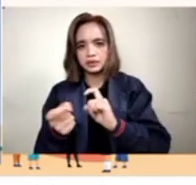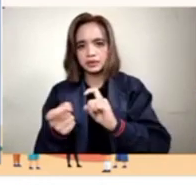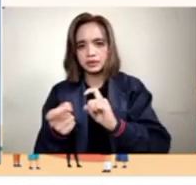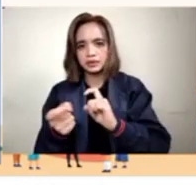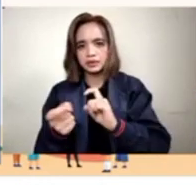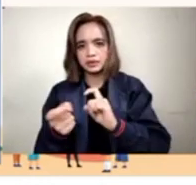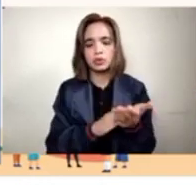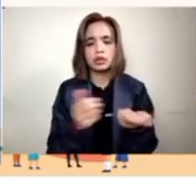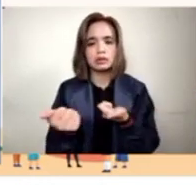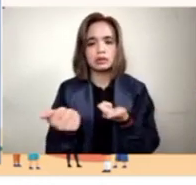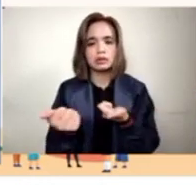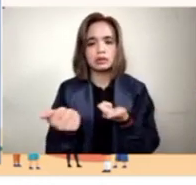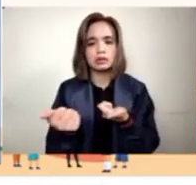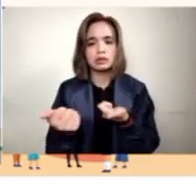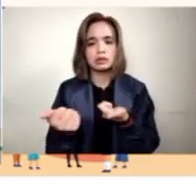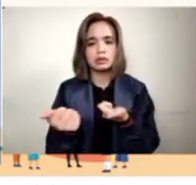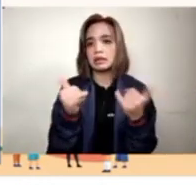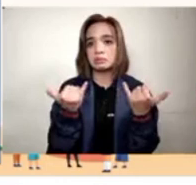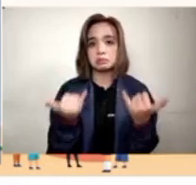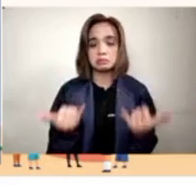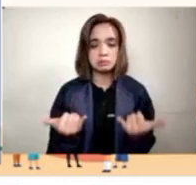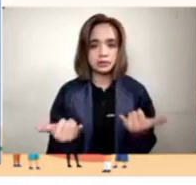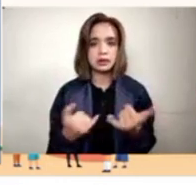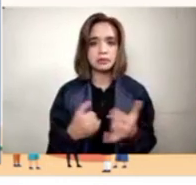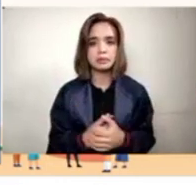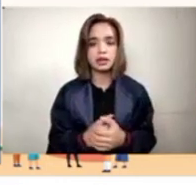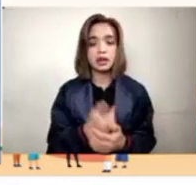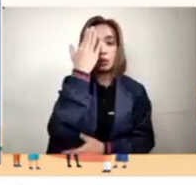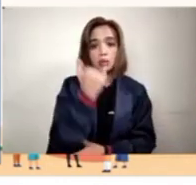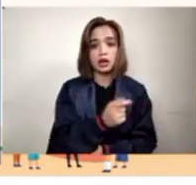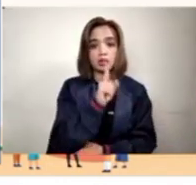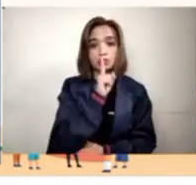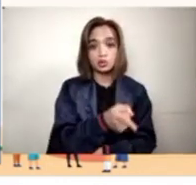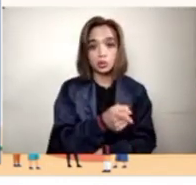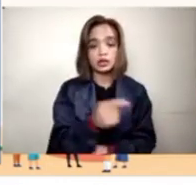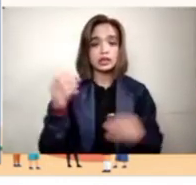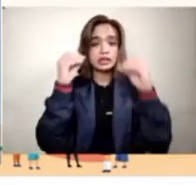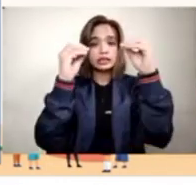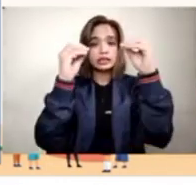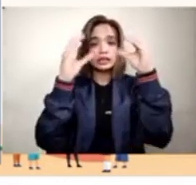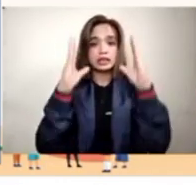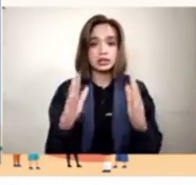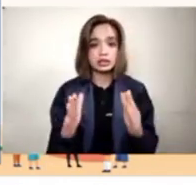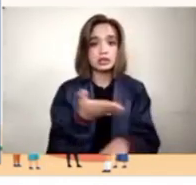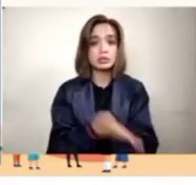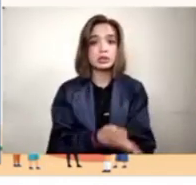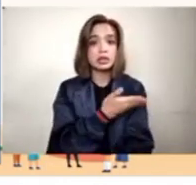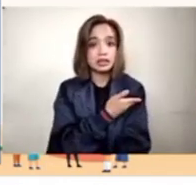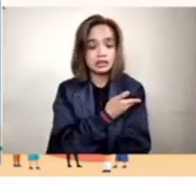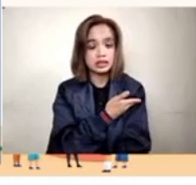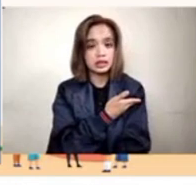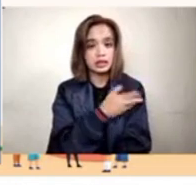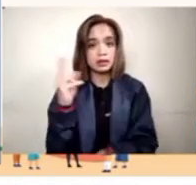and school administrative position as in the current practice. This is to ensure that